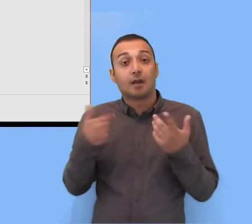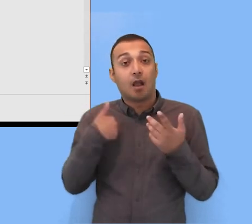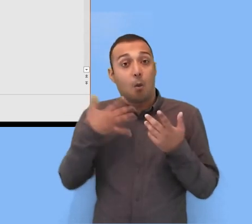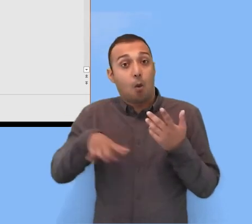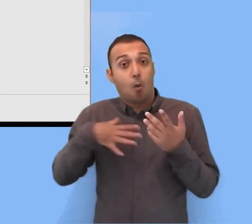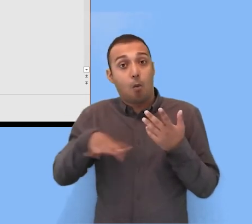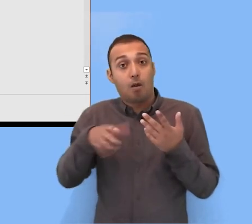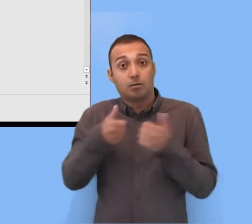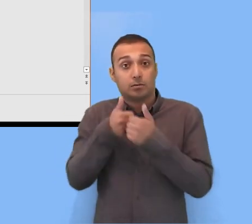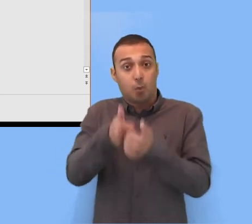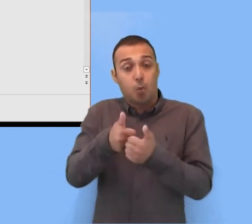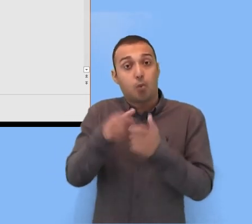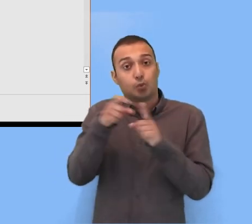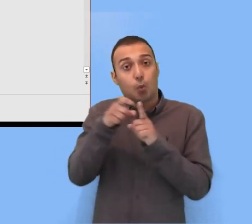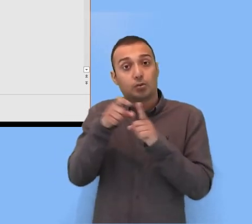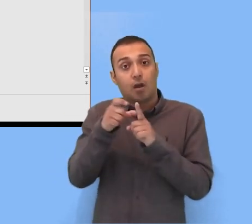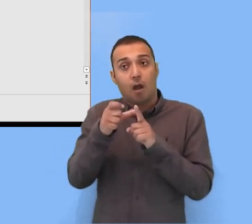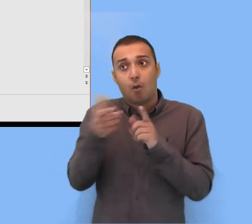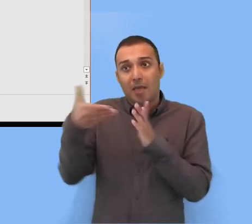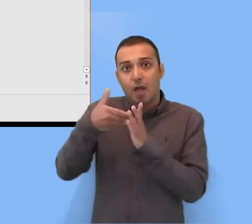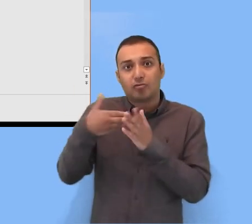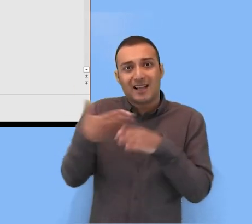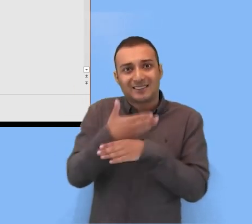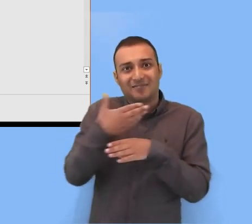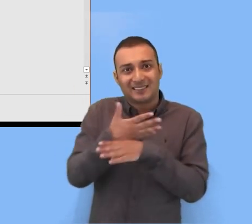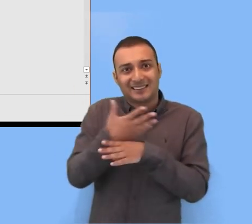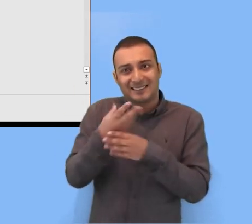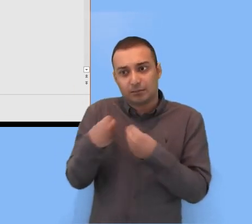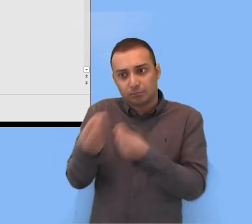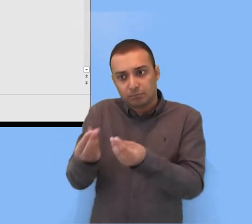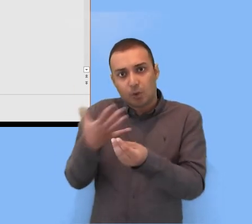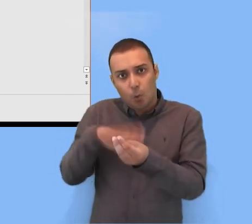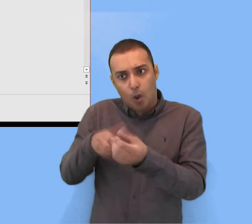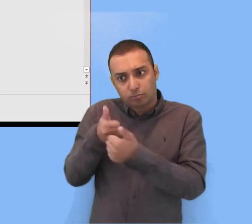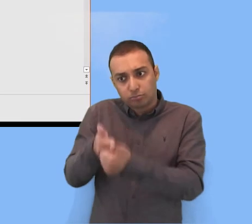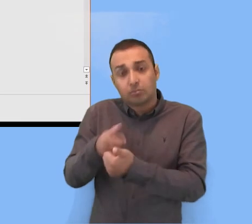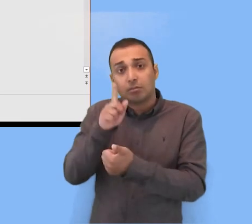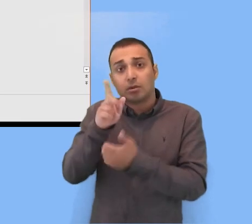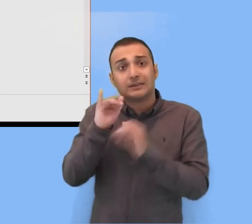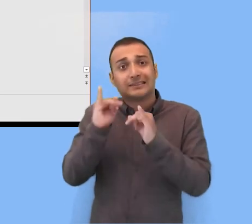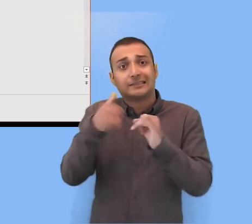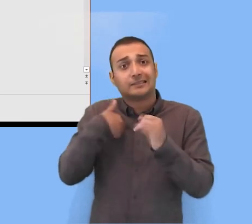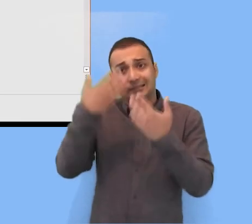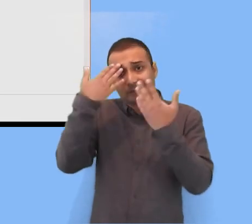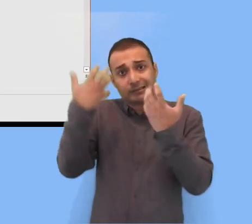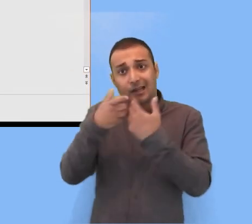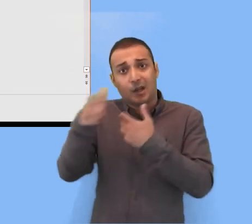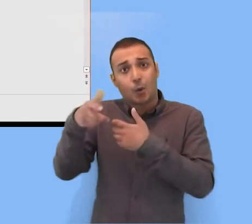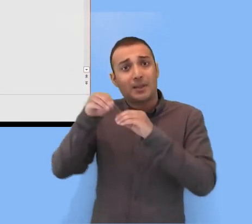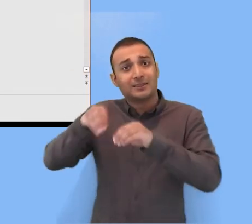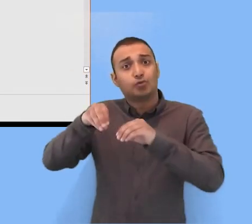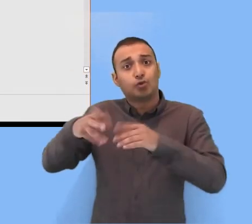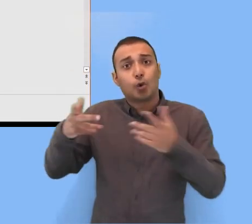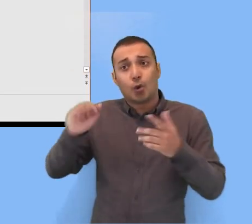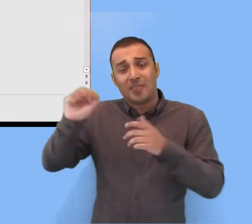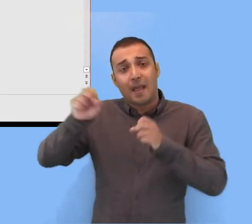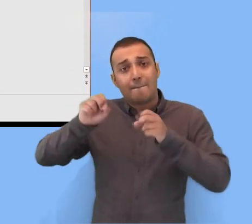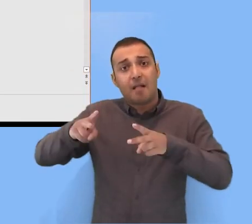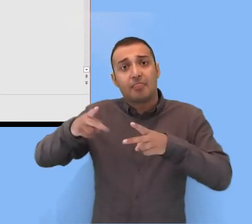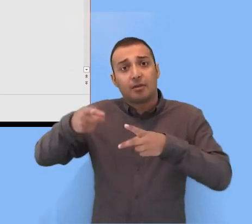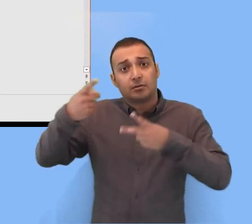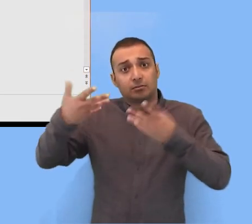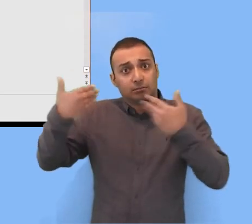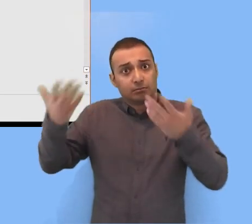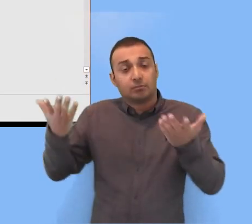with extra activities, but on the other hand, I don't know how they're teaching her in terms of the methods. So I